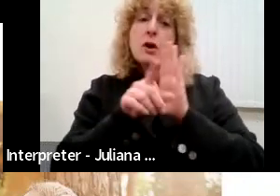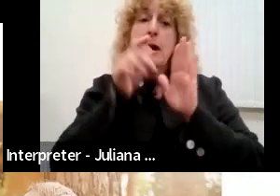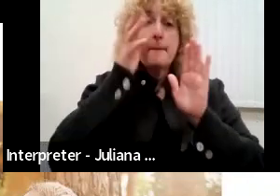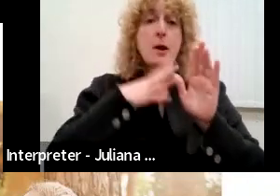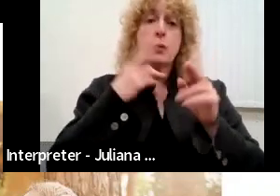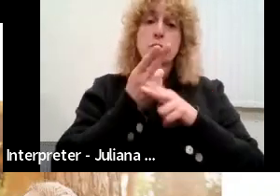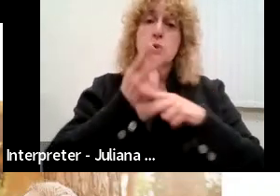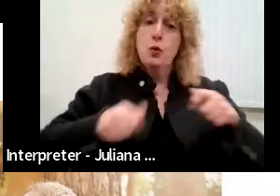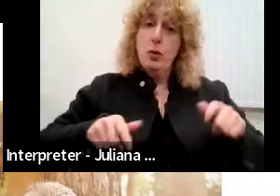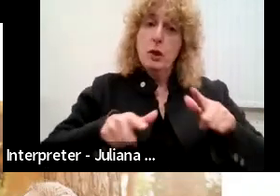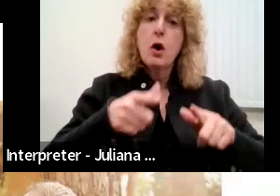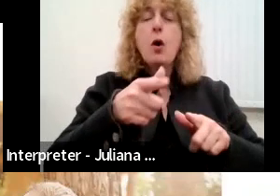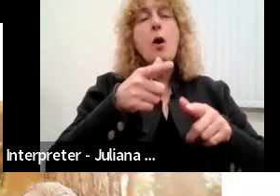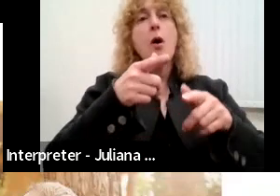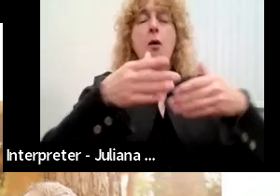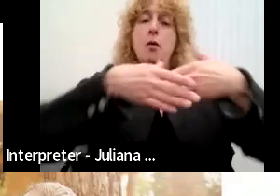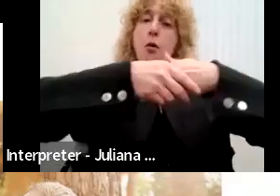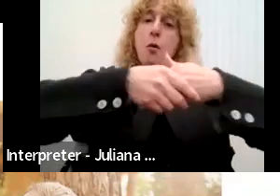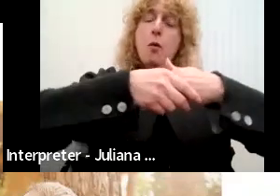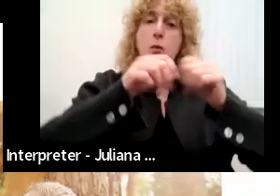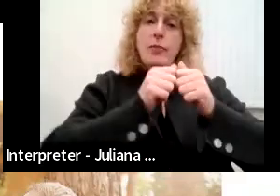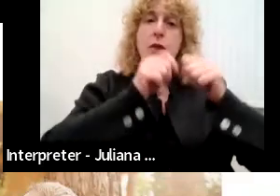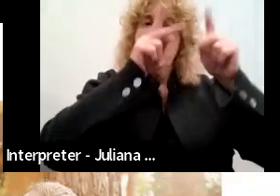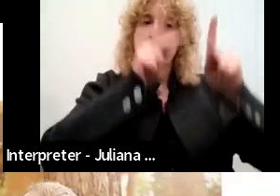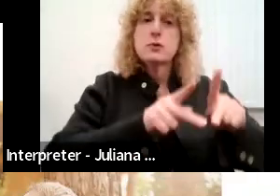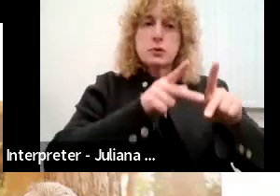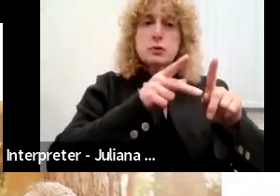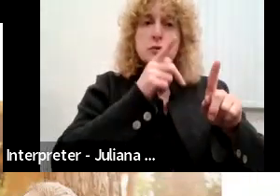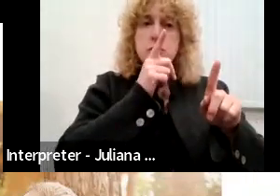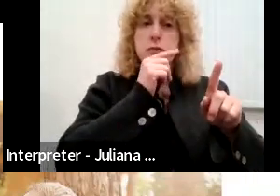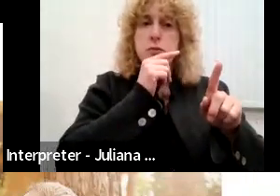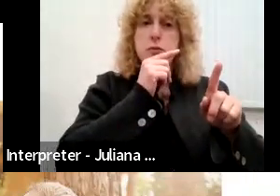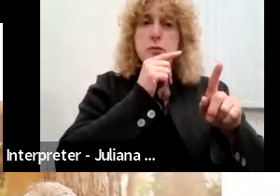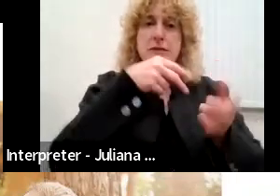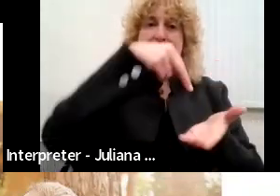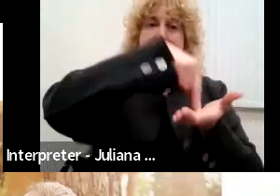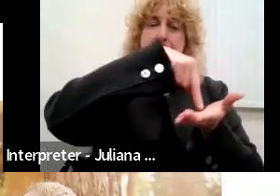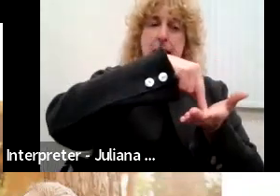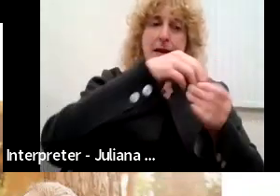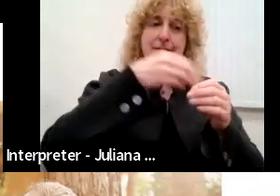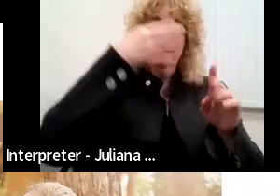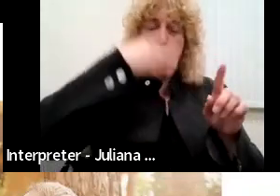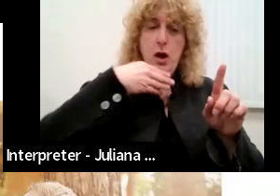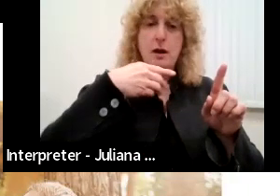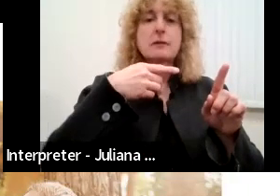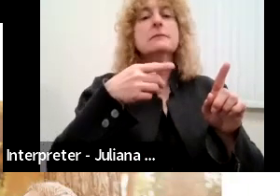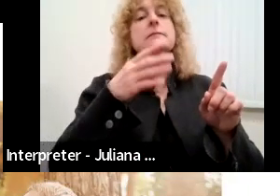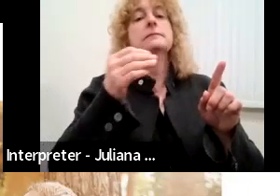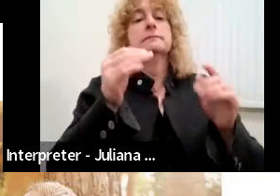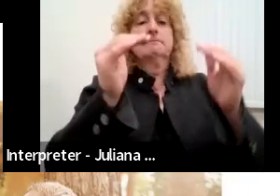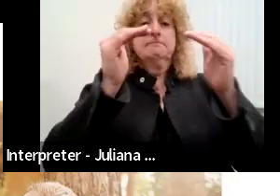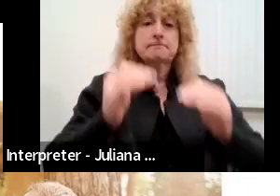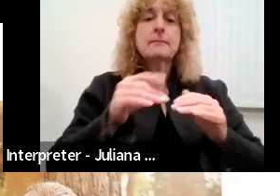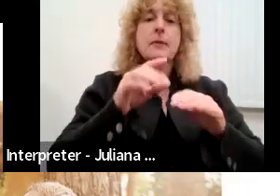hands with a man or person that is standing in front of him, and then a group of people on